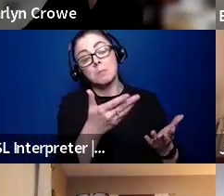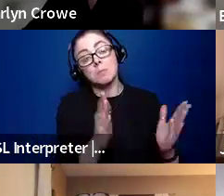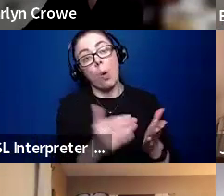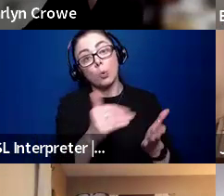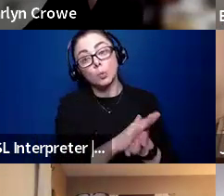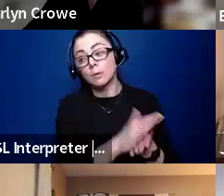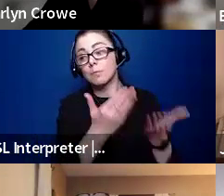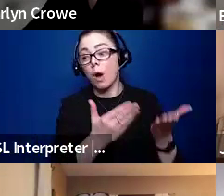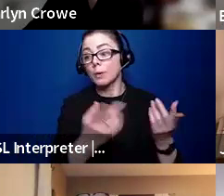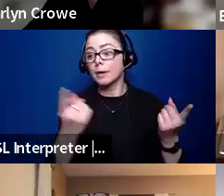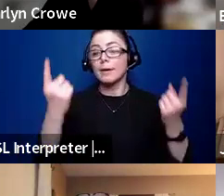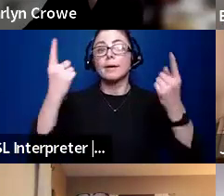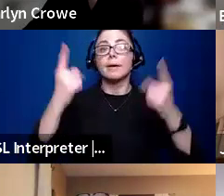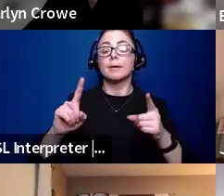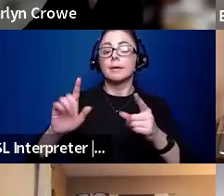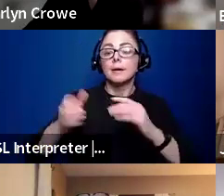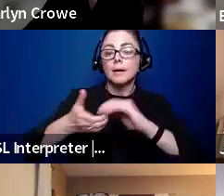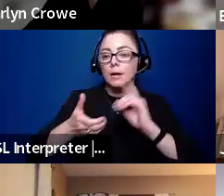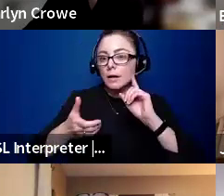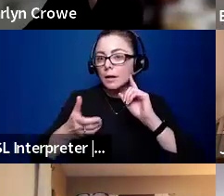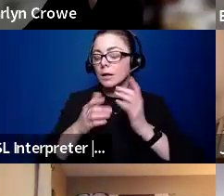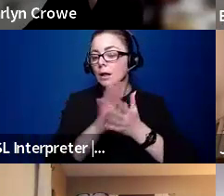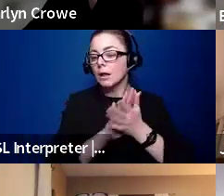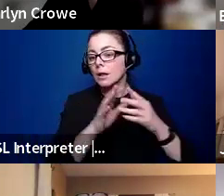with two.